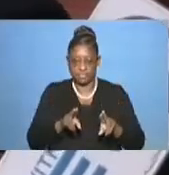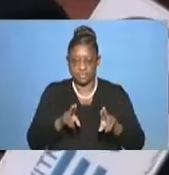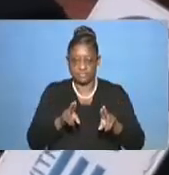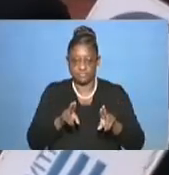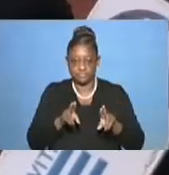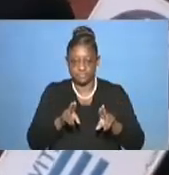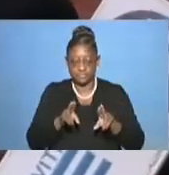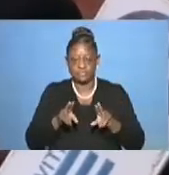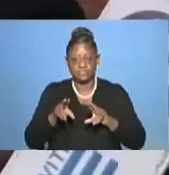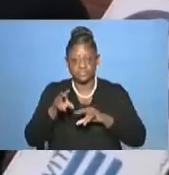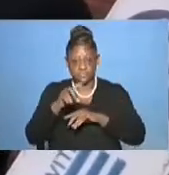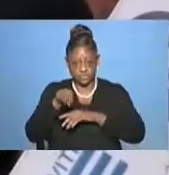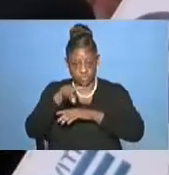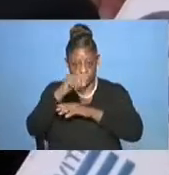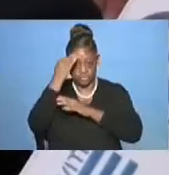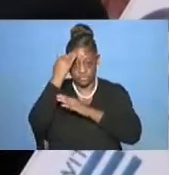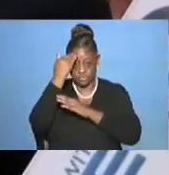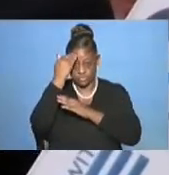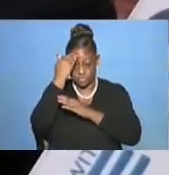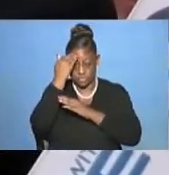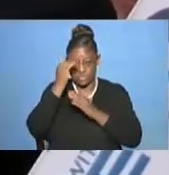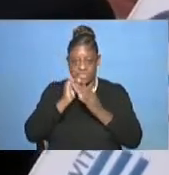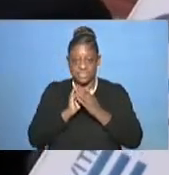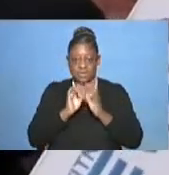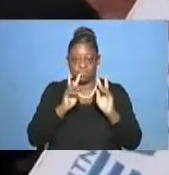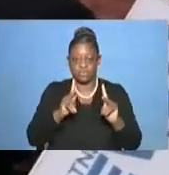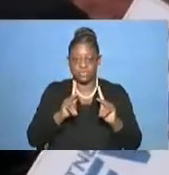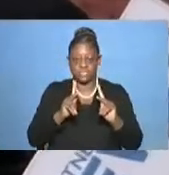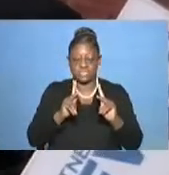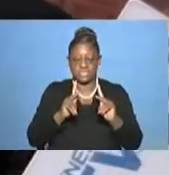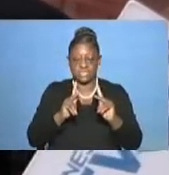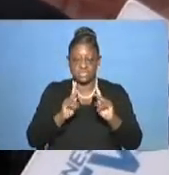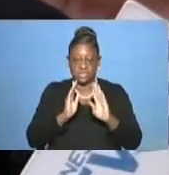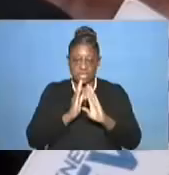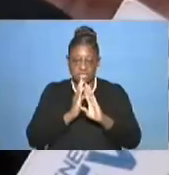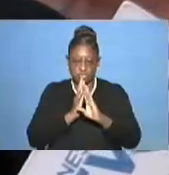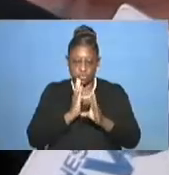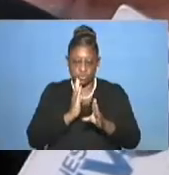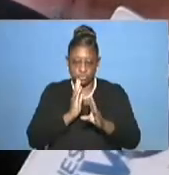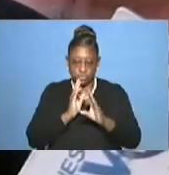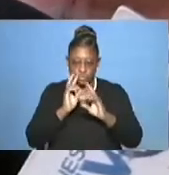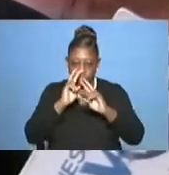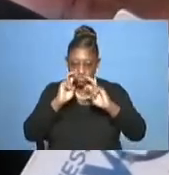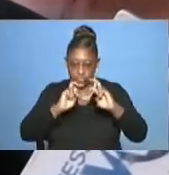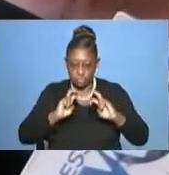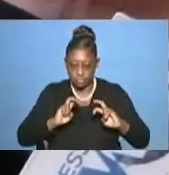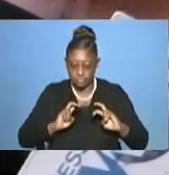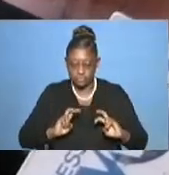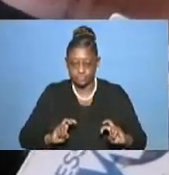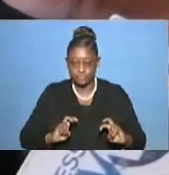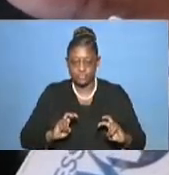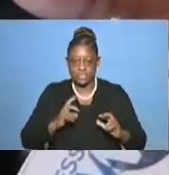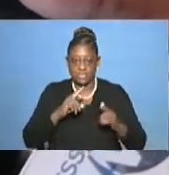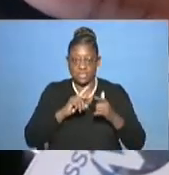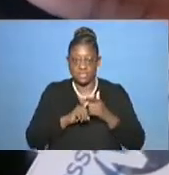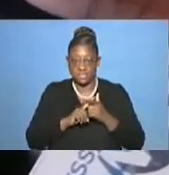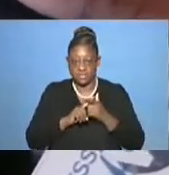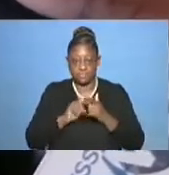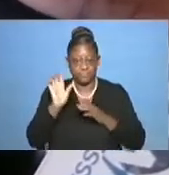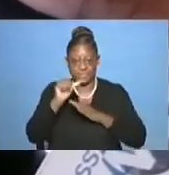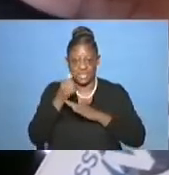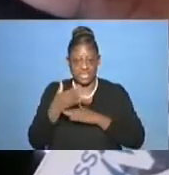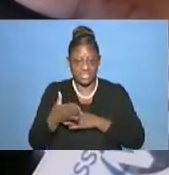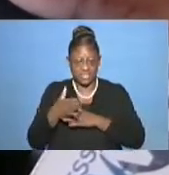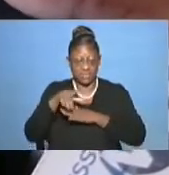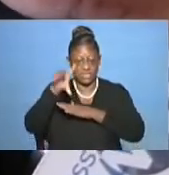as you are well aware, the regulator, Securities Commission, is handling the matter, and anything from the government